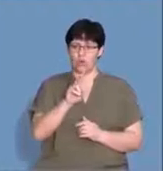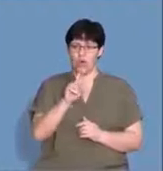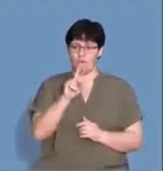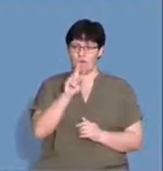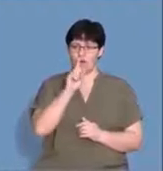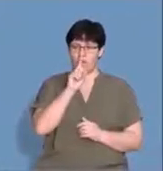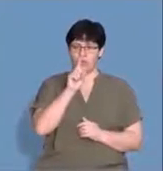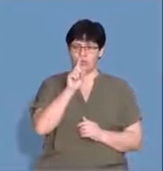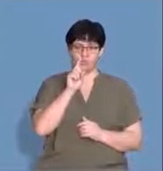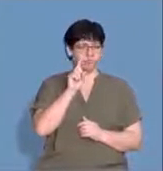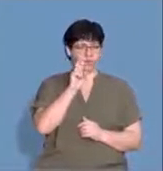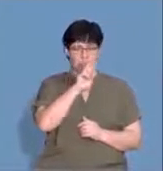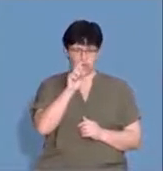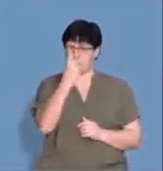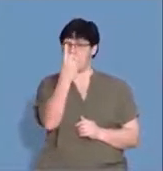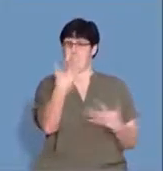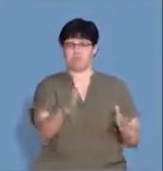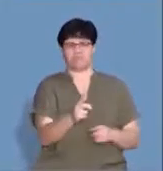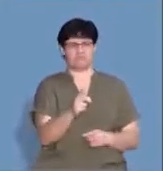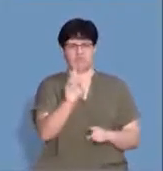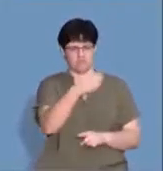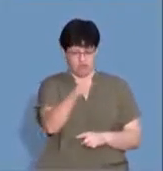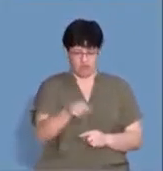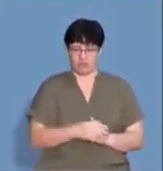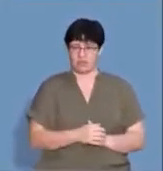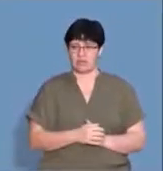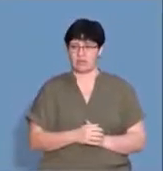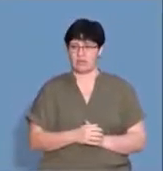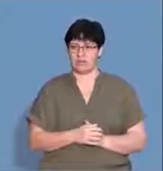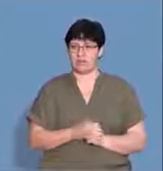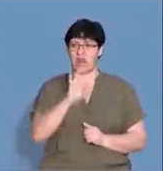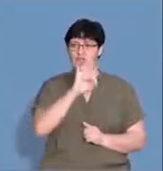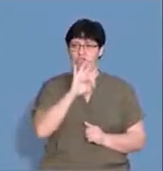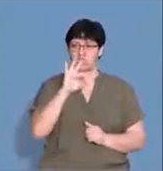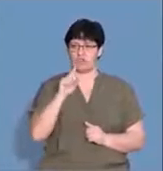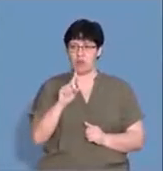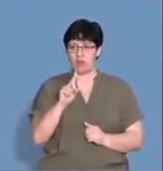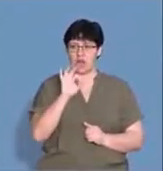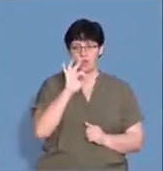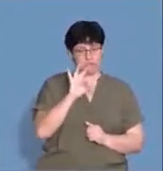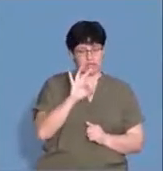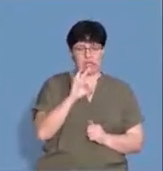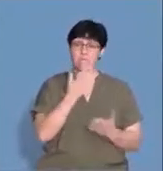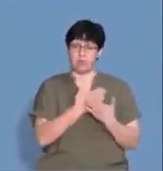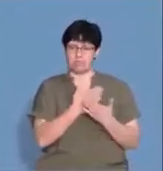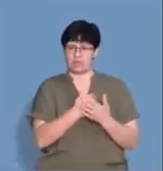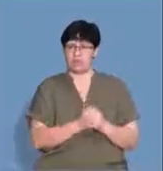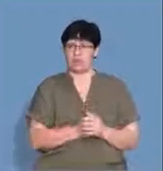one 21, so I know 21's not it. Okay, there's 3 31, so that's a